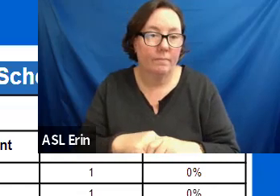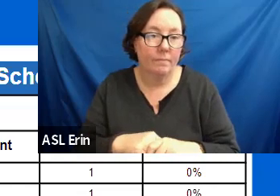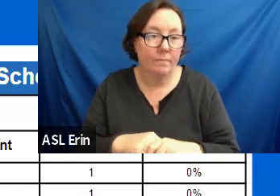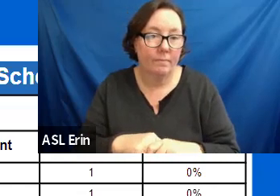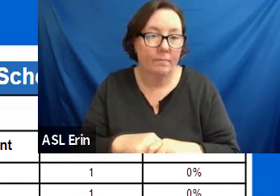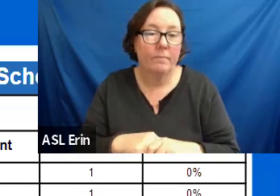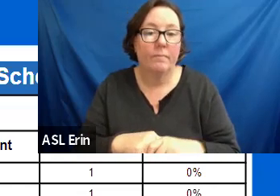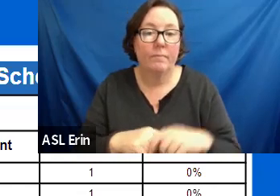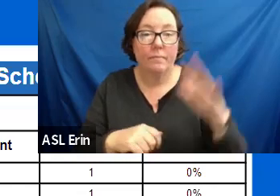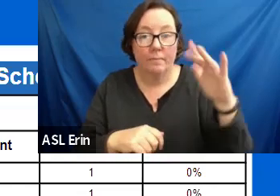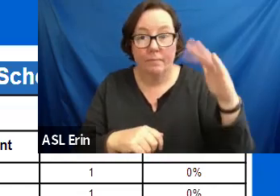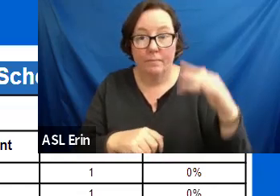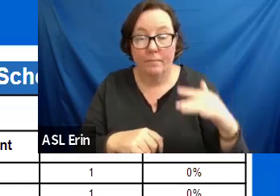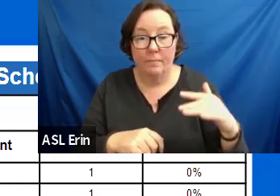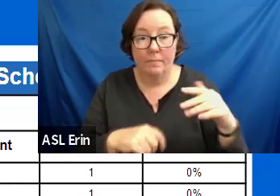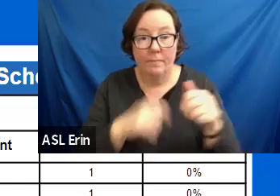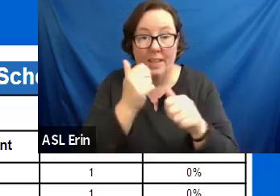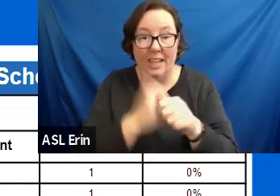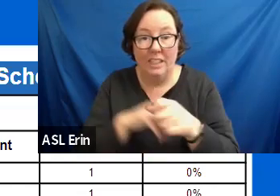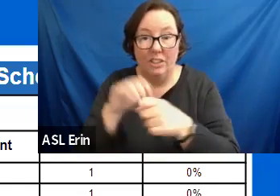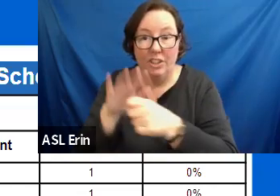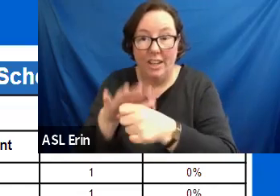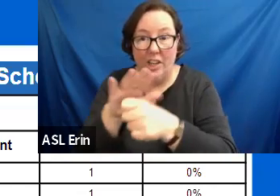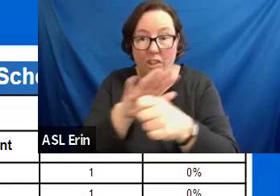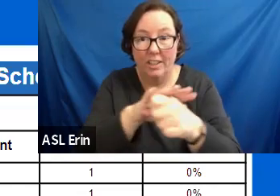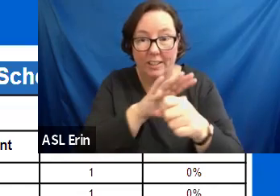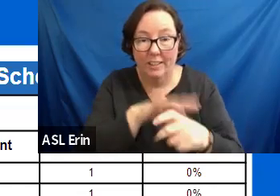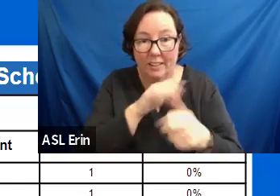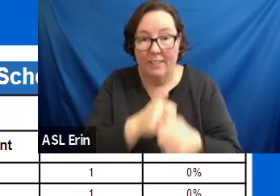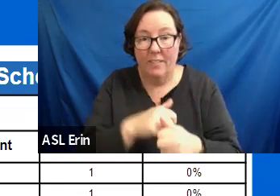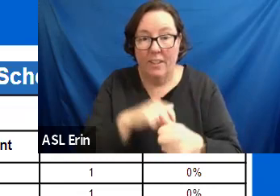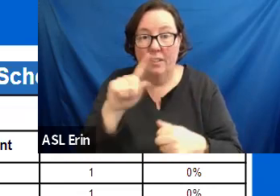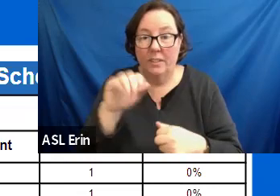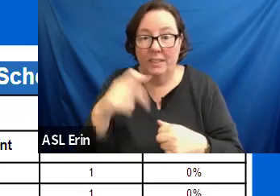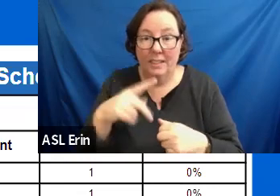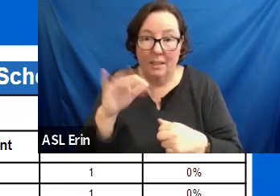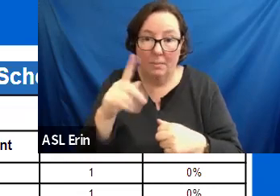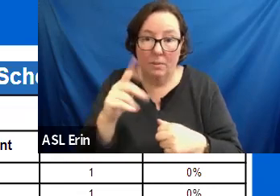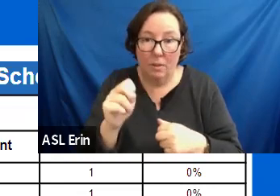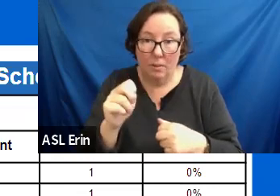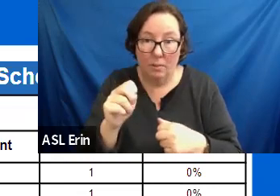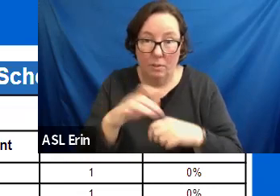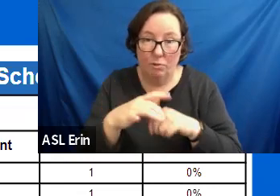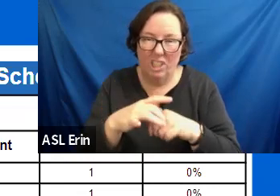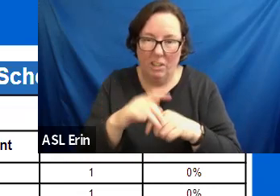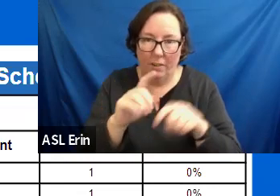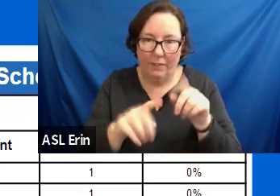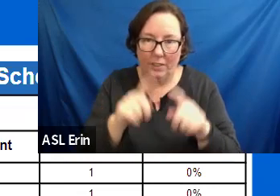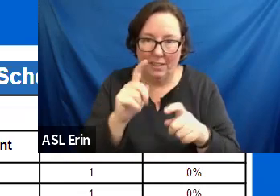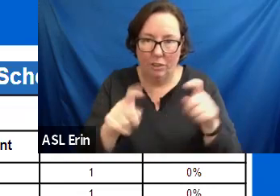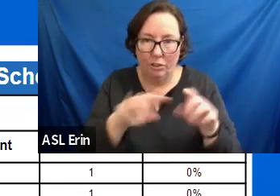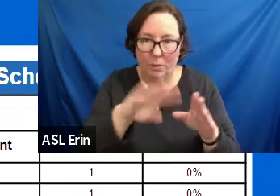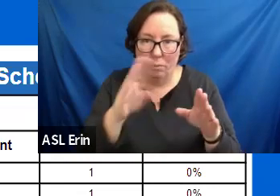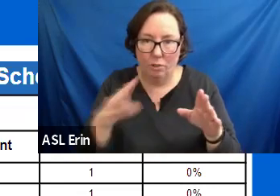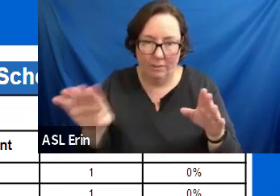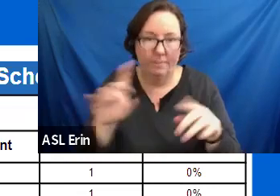So we're gonna talk a little bit about the geographic distribution. In some zip codes, as the slide states,